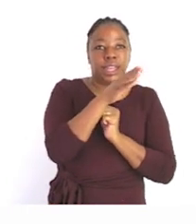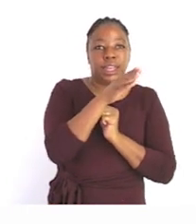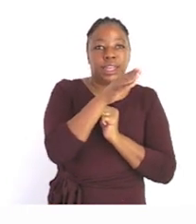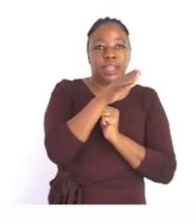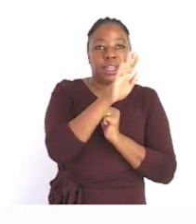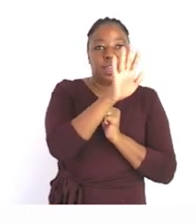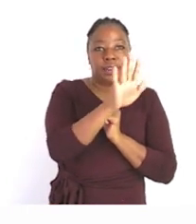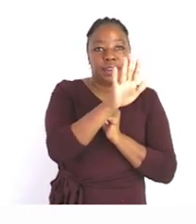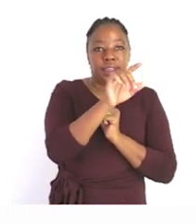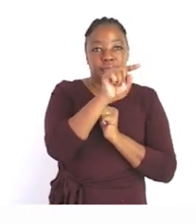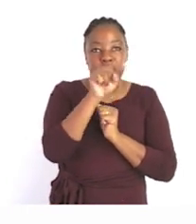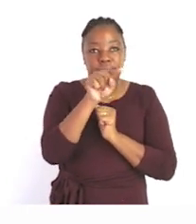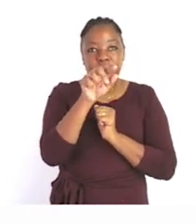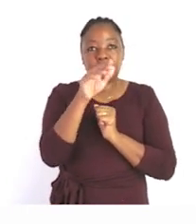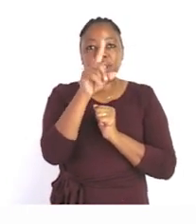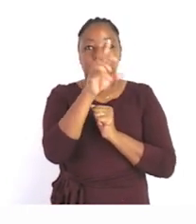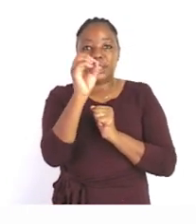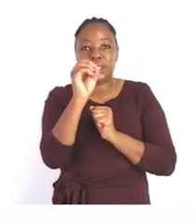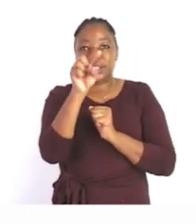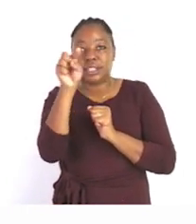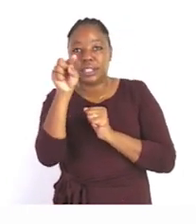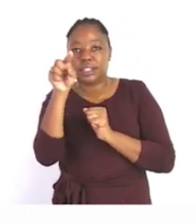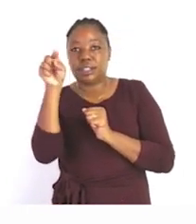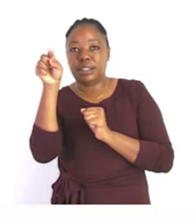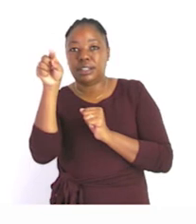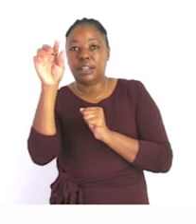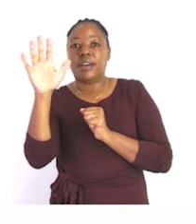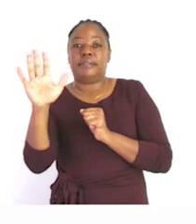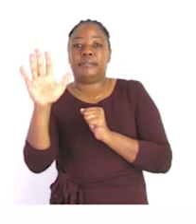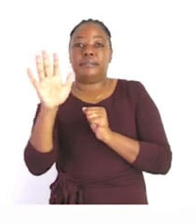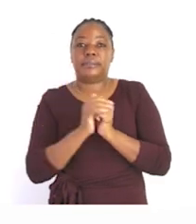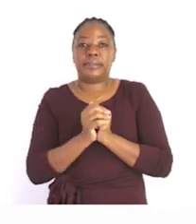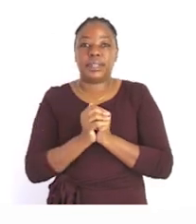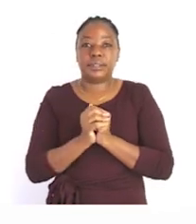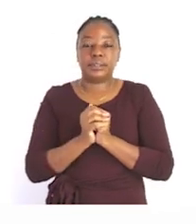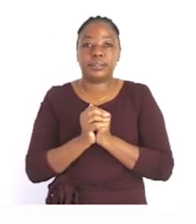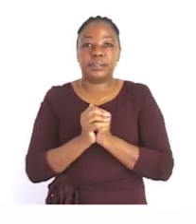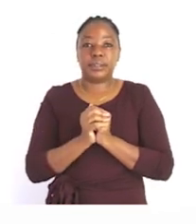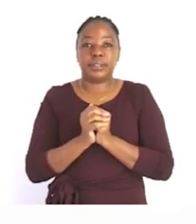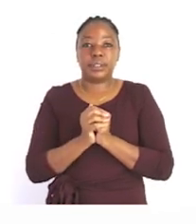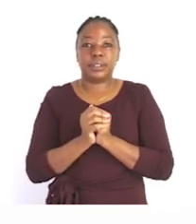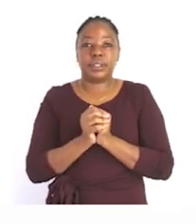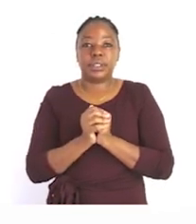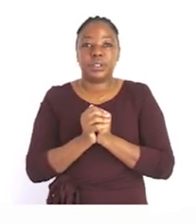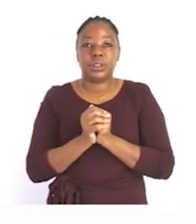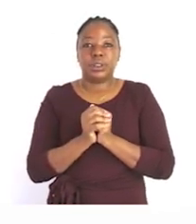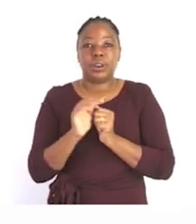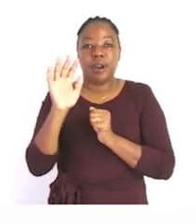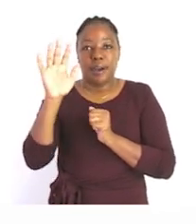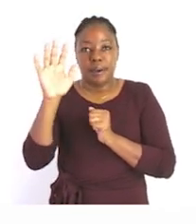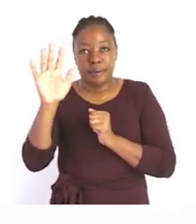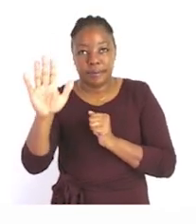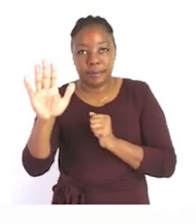of 10 is 5. Now if we take that same number, 5,